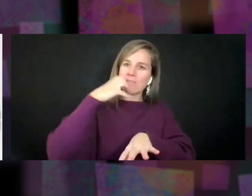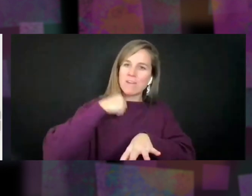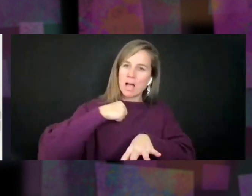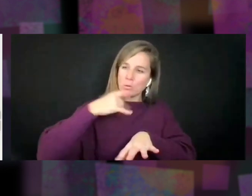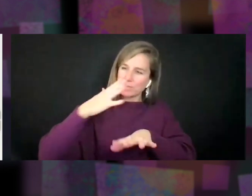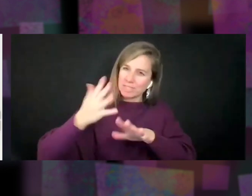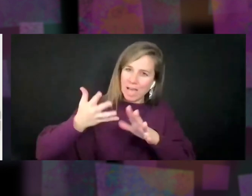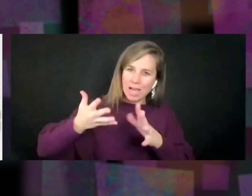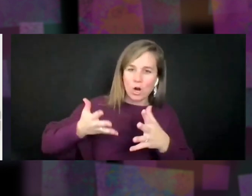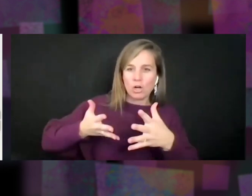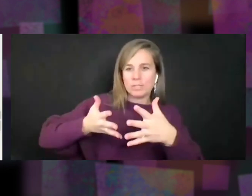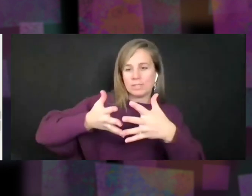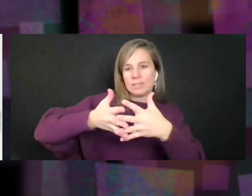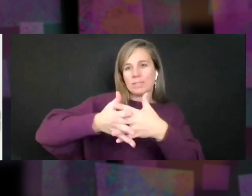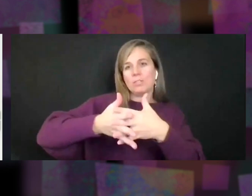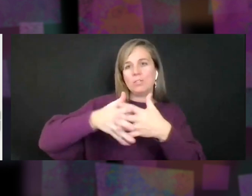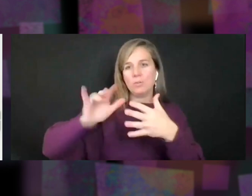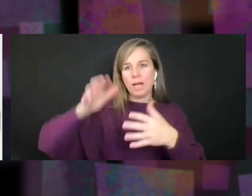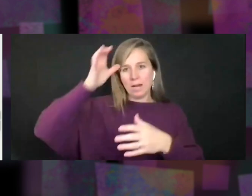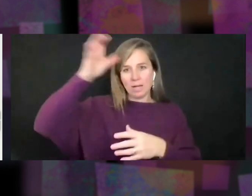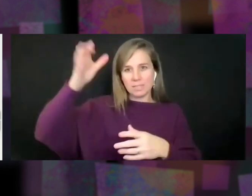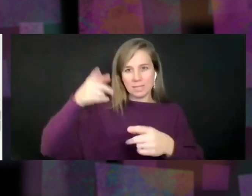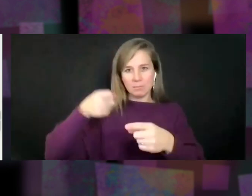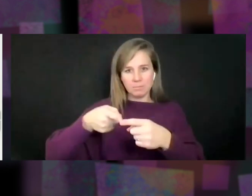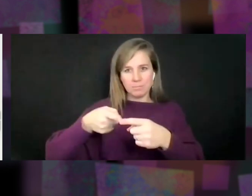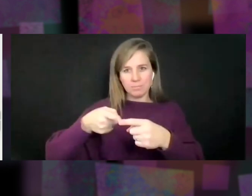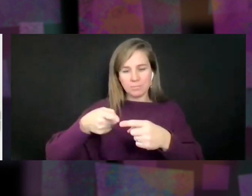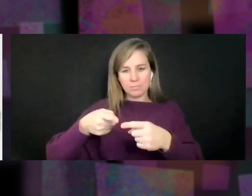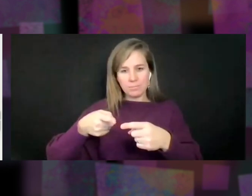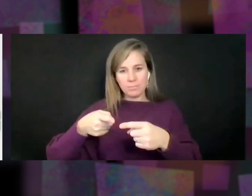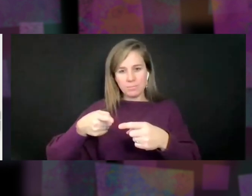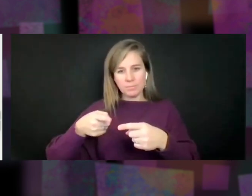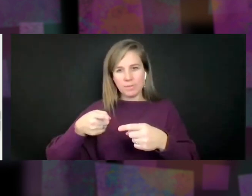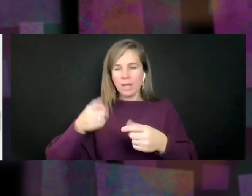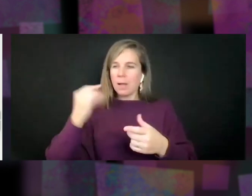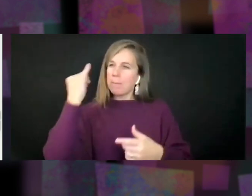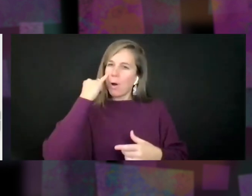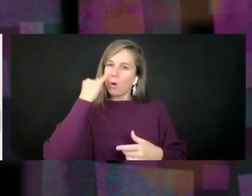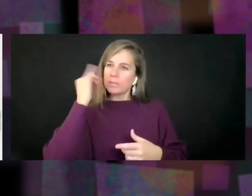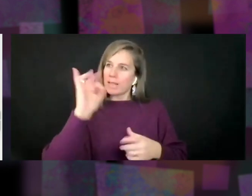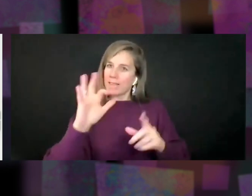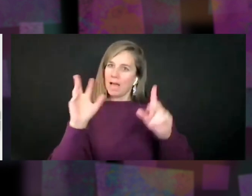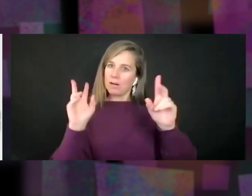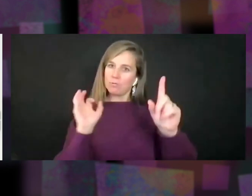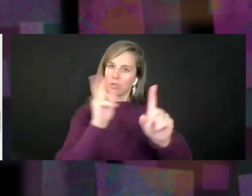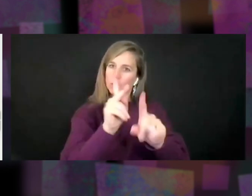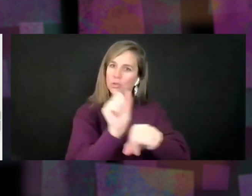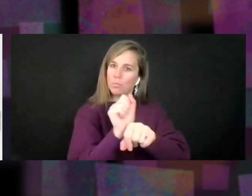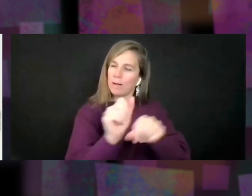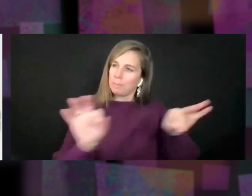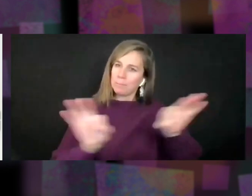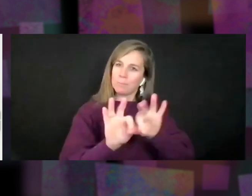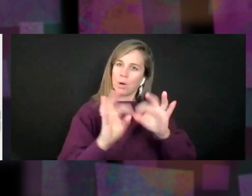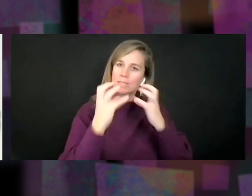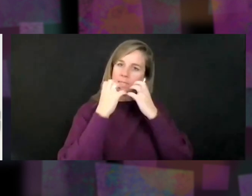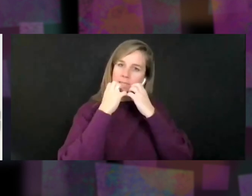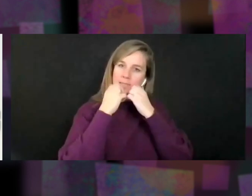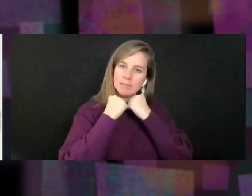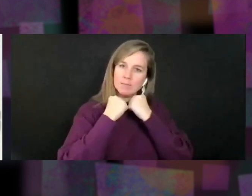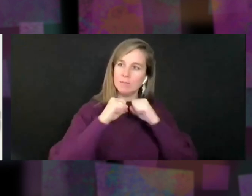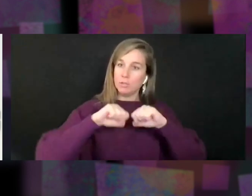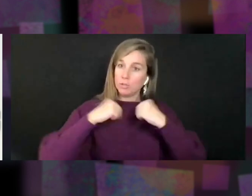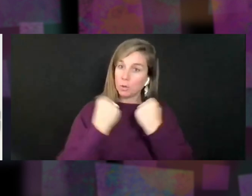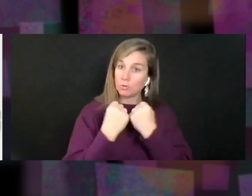art heart passion? What if that return to work centered social justice and fought for a balance between communal gathering and